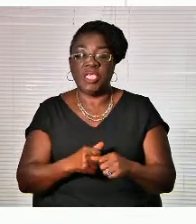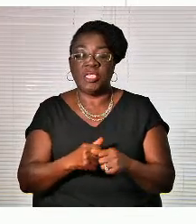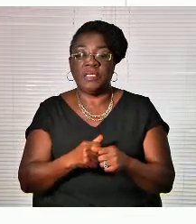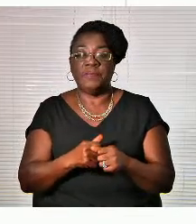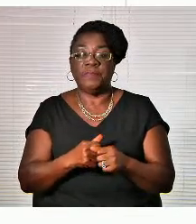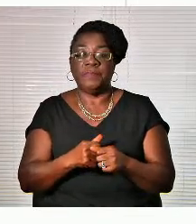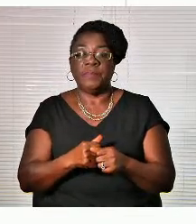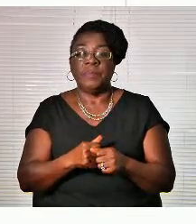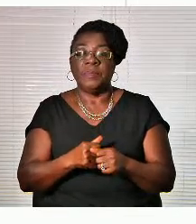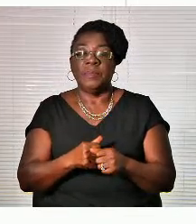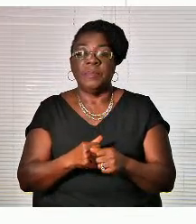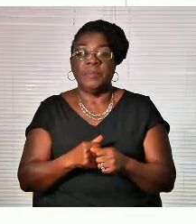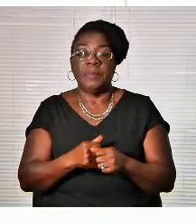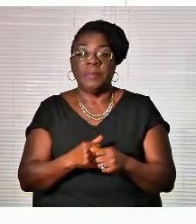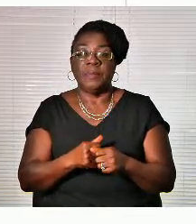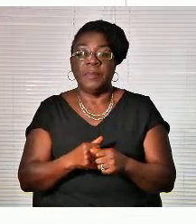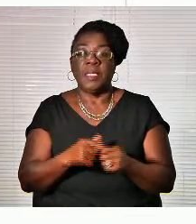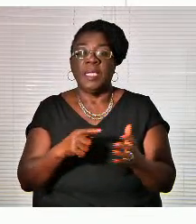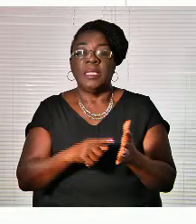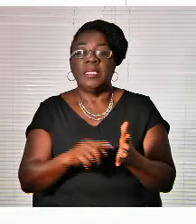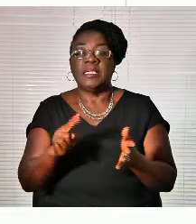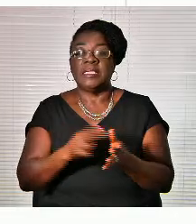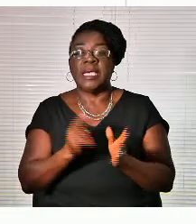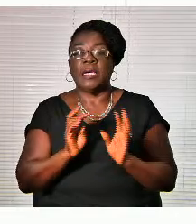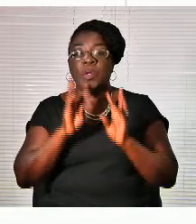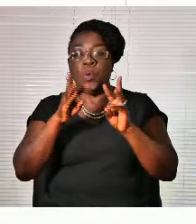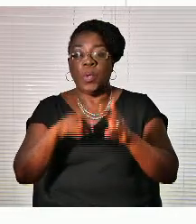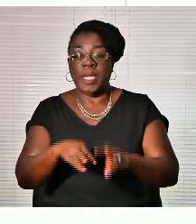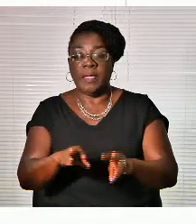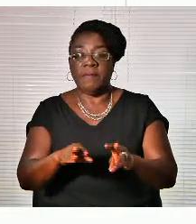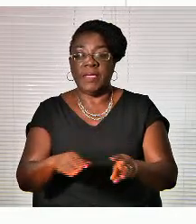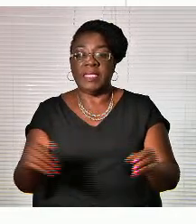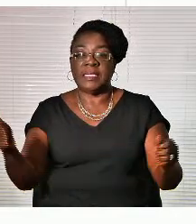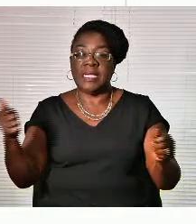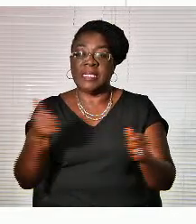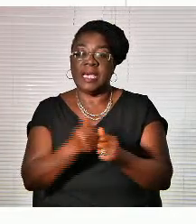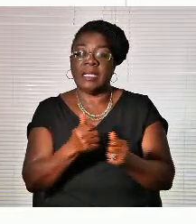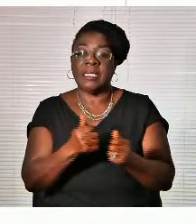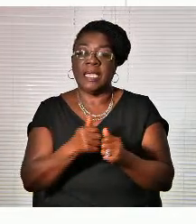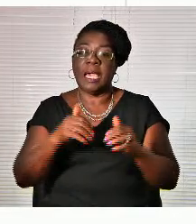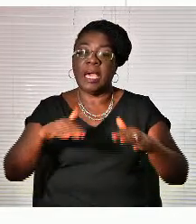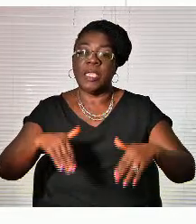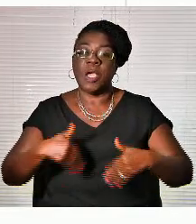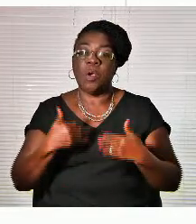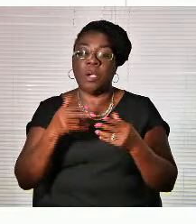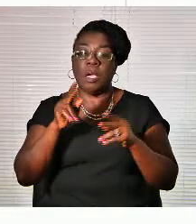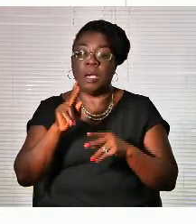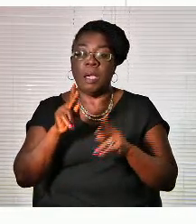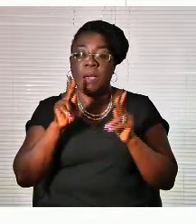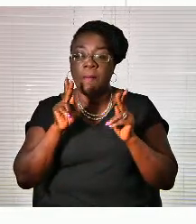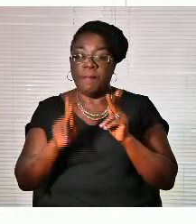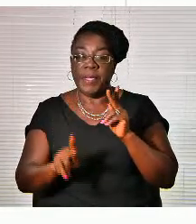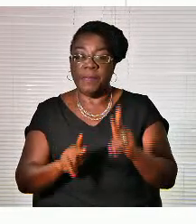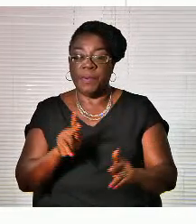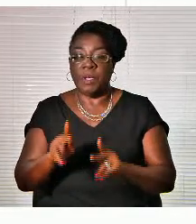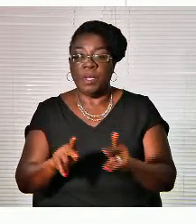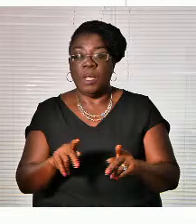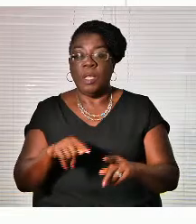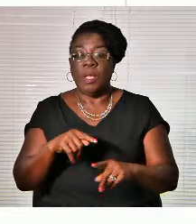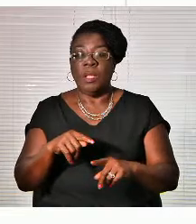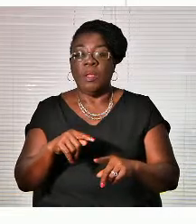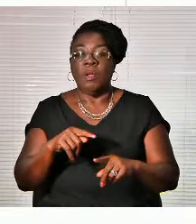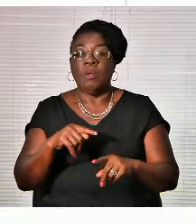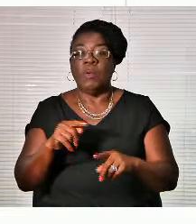As said before, the second wave is impacting a younger population when compared to the